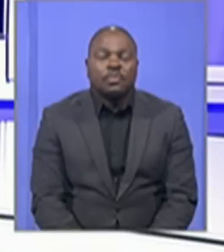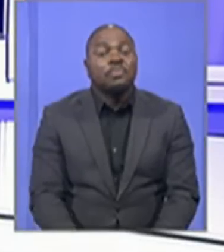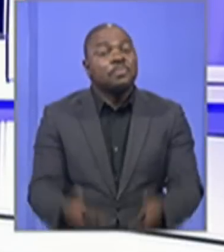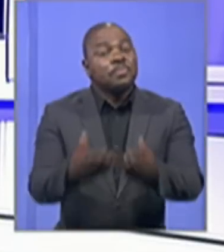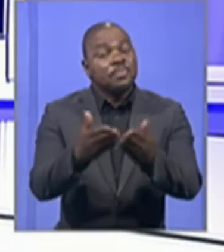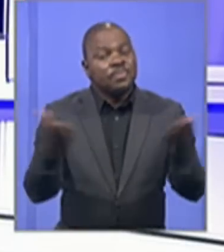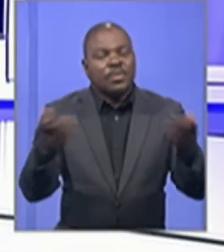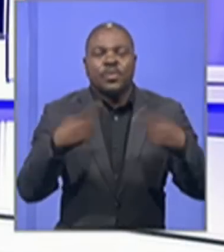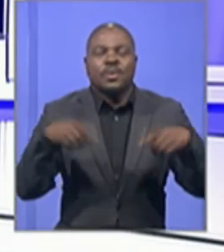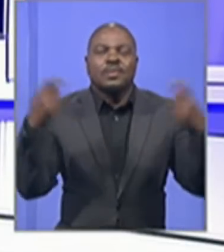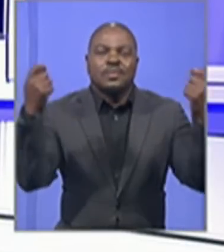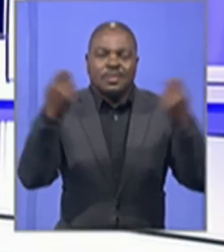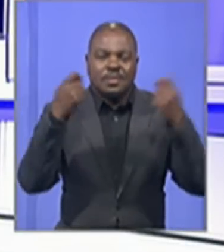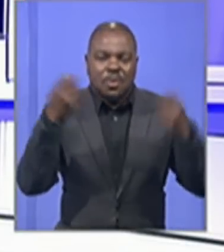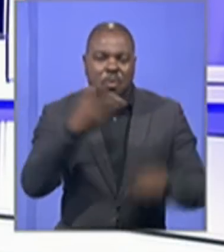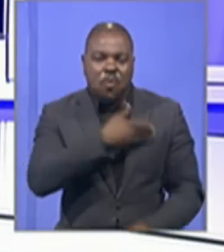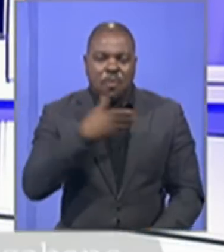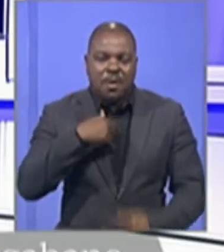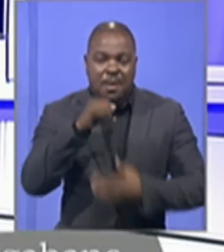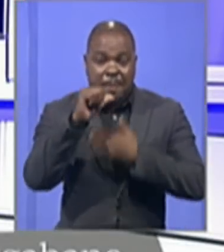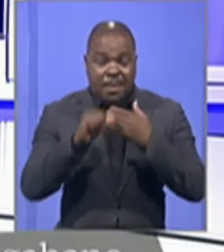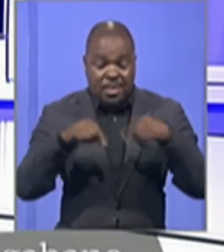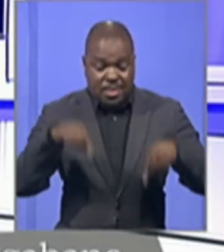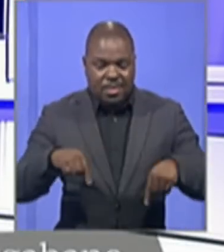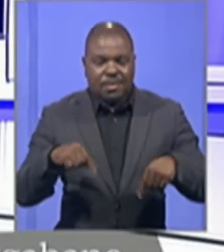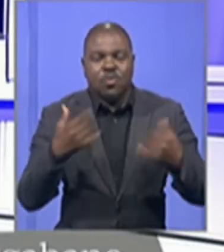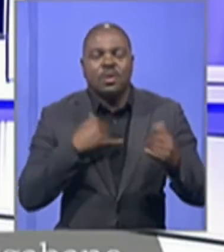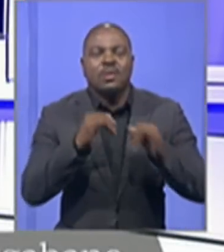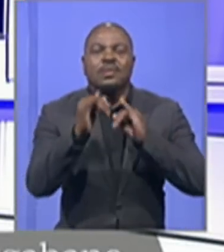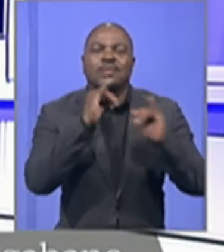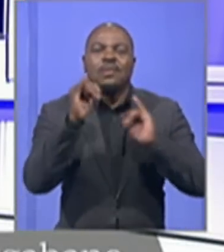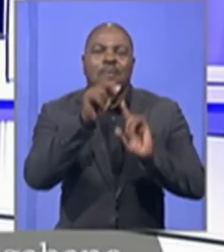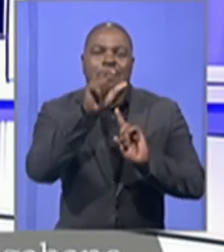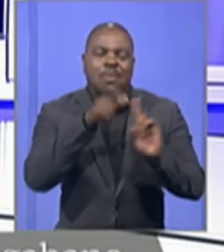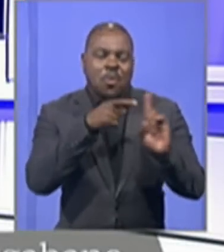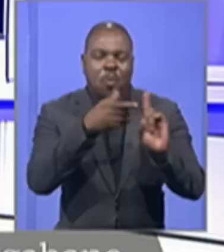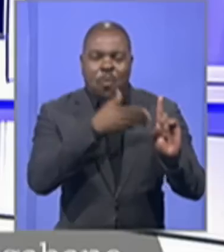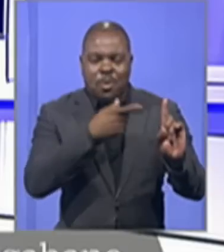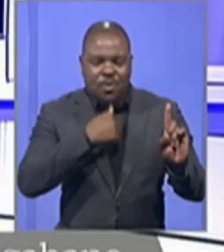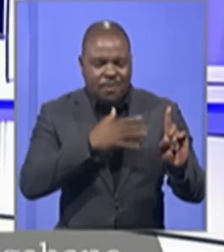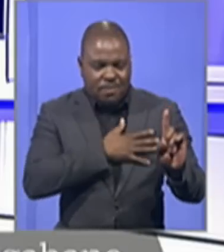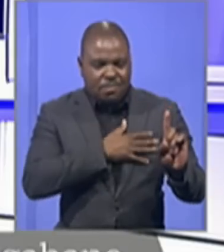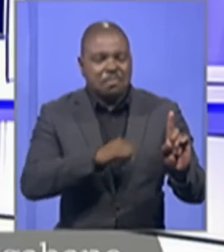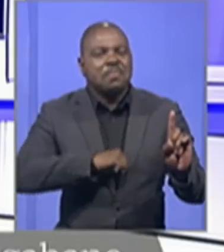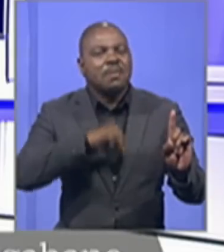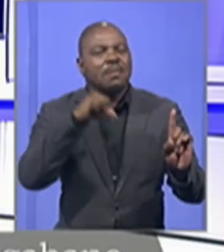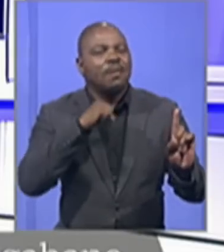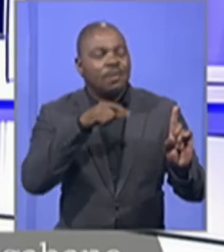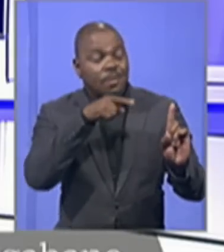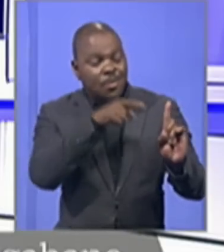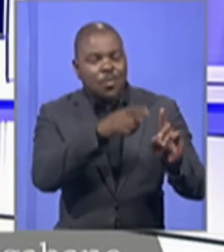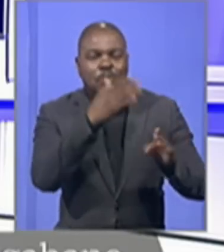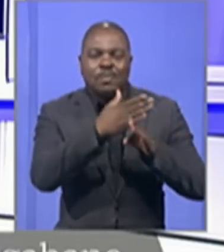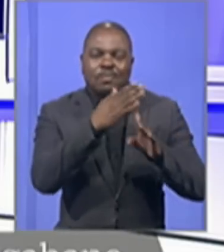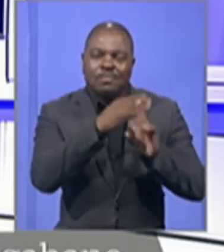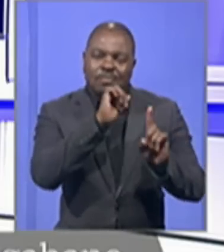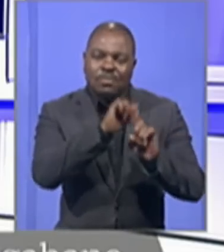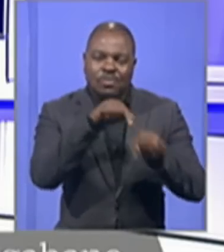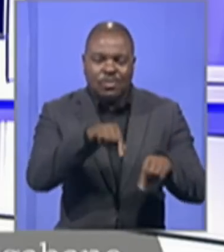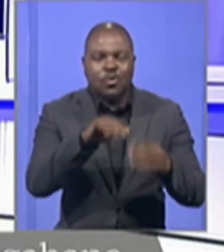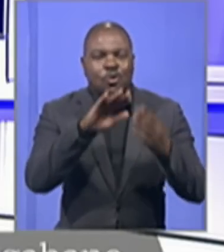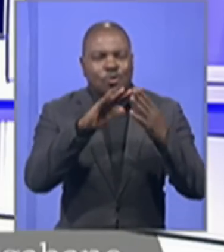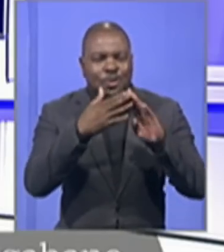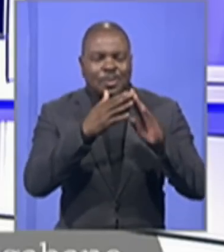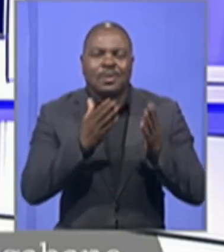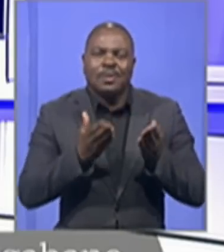Mui ho keteka kgwedi ya basadi kajeno re buisana le mosadi eo re ikotlang sefuba ka ena ka mesebetsi ya hae ka hara setjhaba